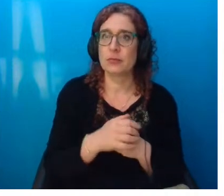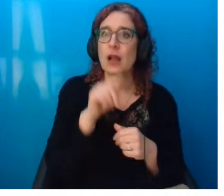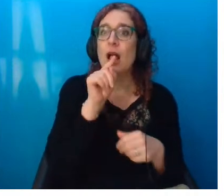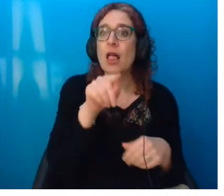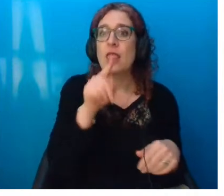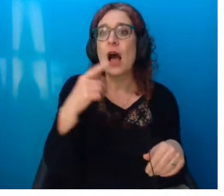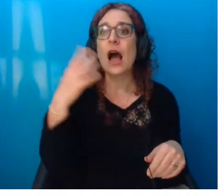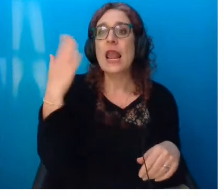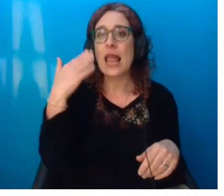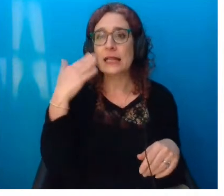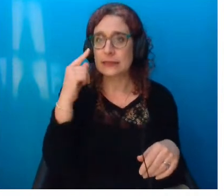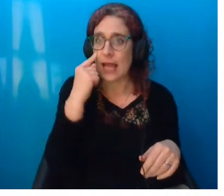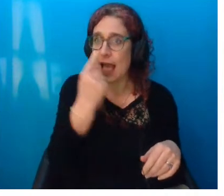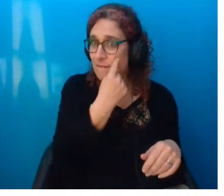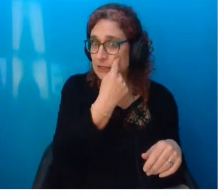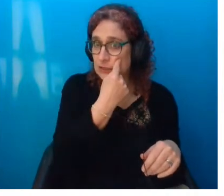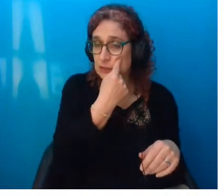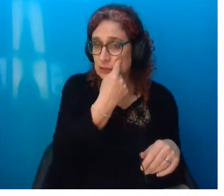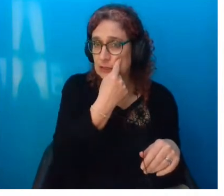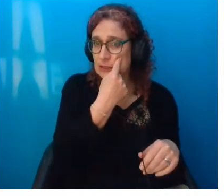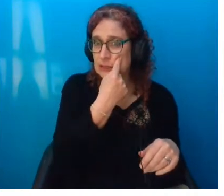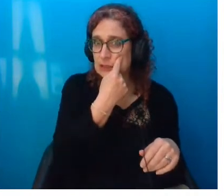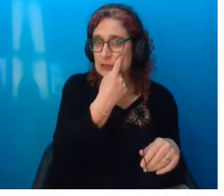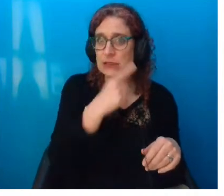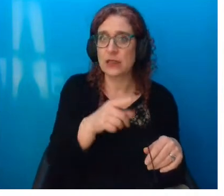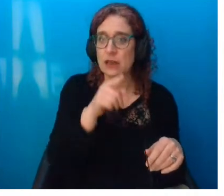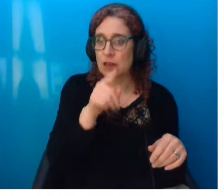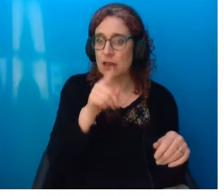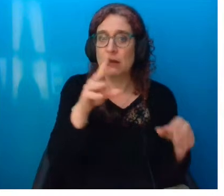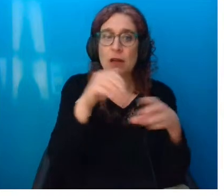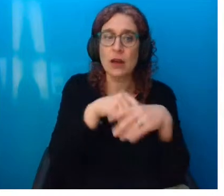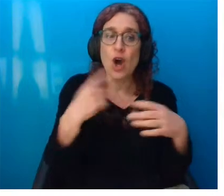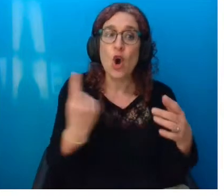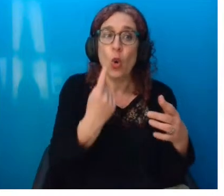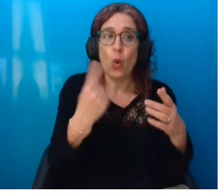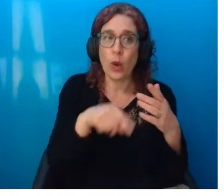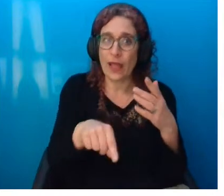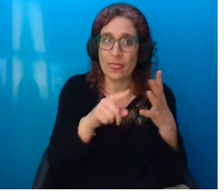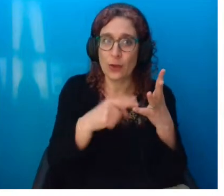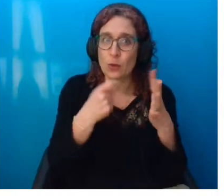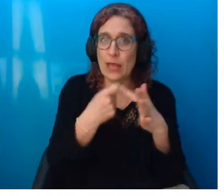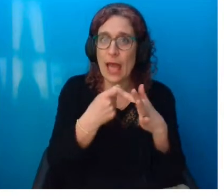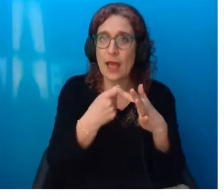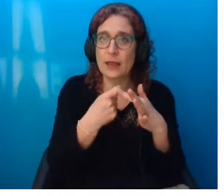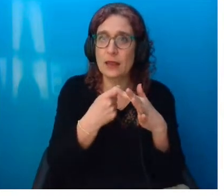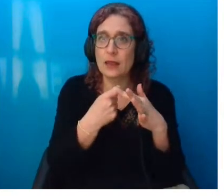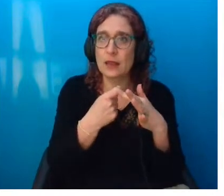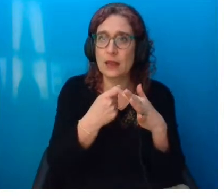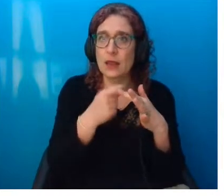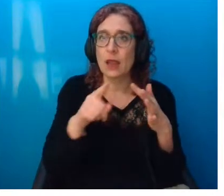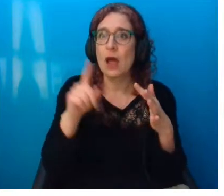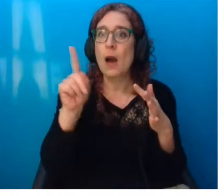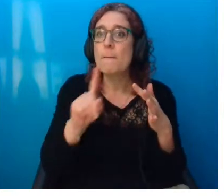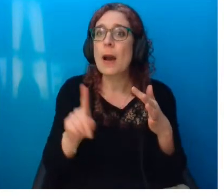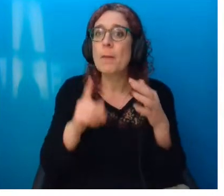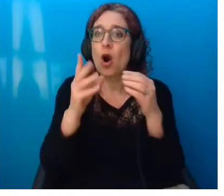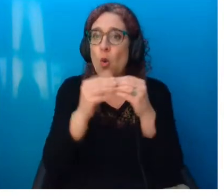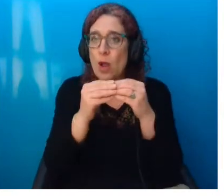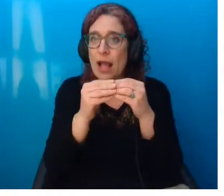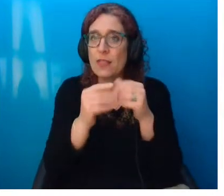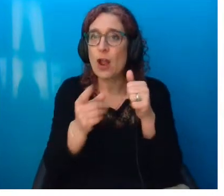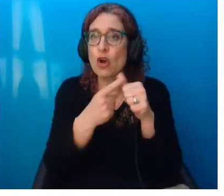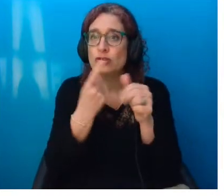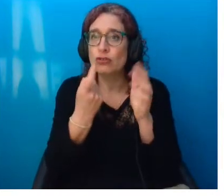evidence, published very recently, studying a population of people in the UK, people with allergic rhinitis and asthma